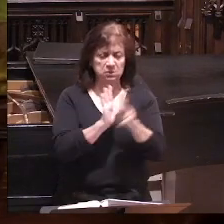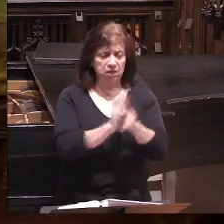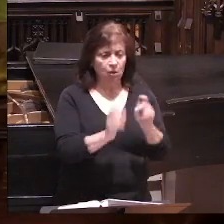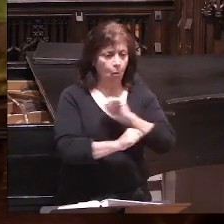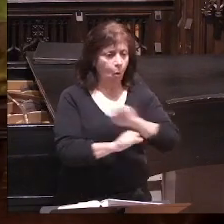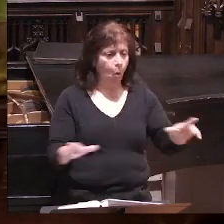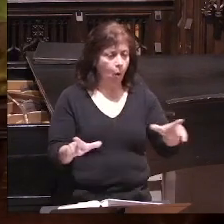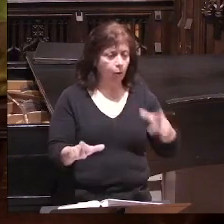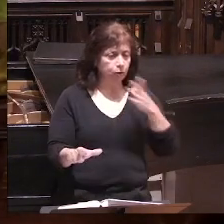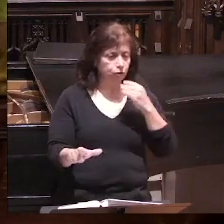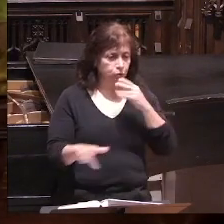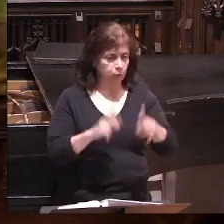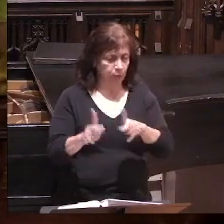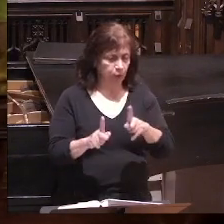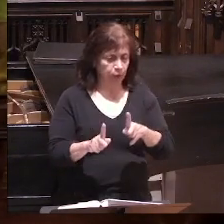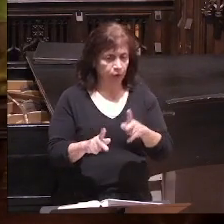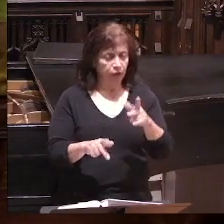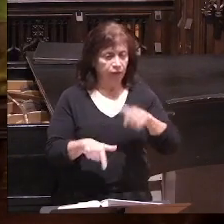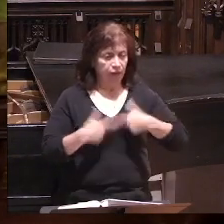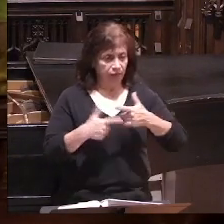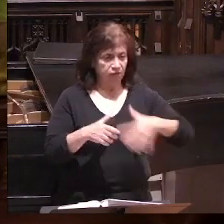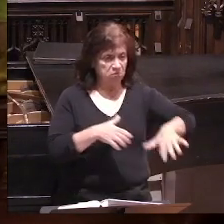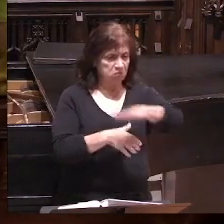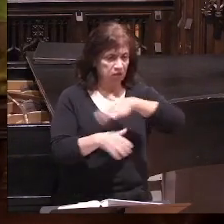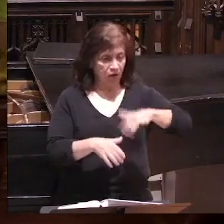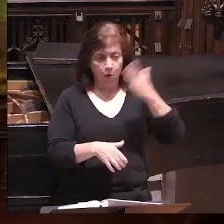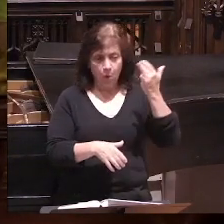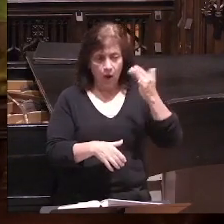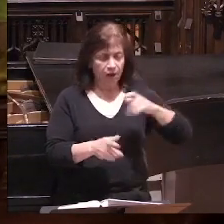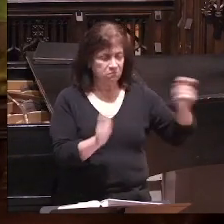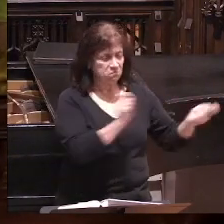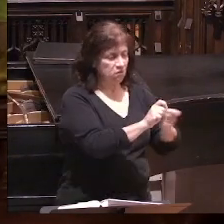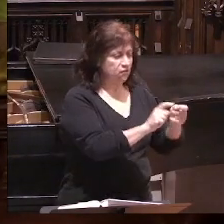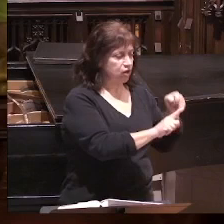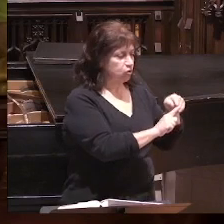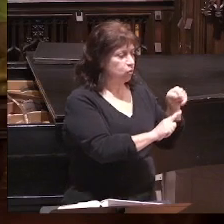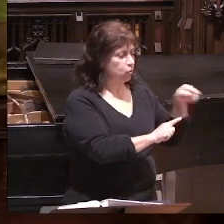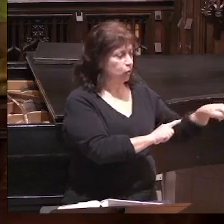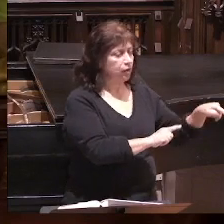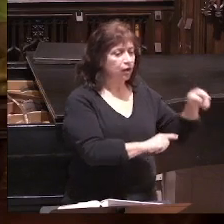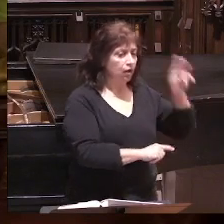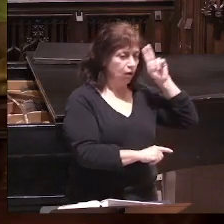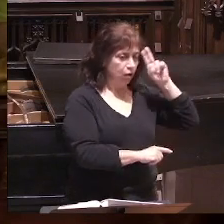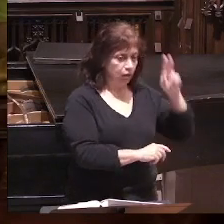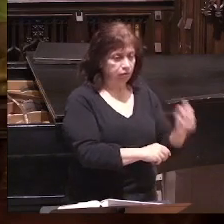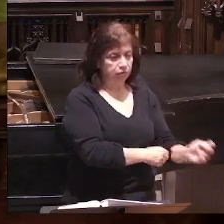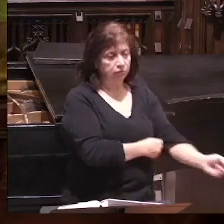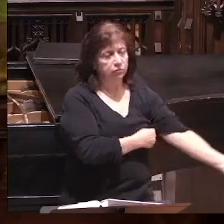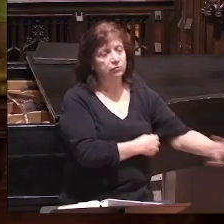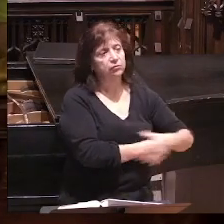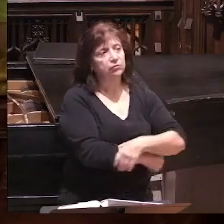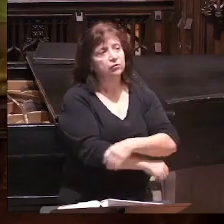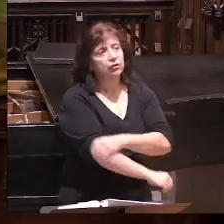all Jews living in the city of Susa. It's kind of where we pick up today.